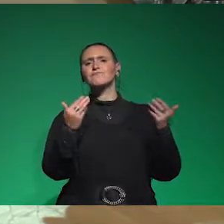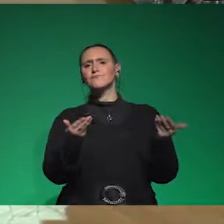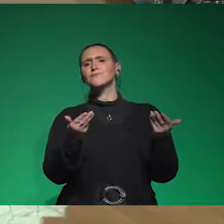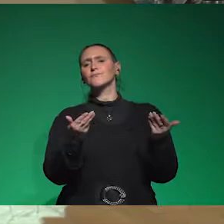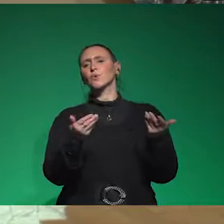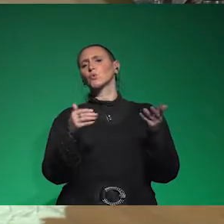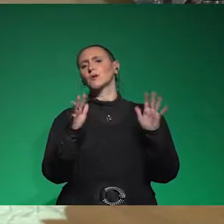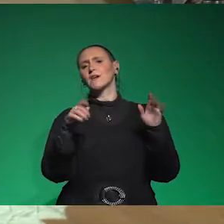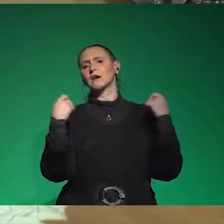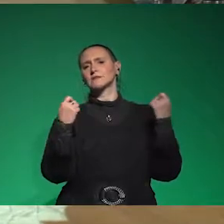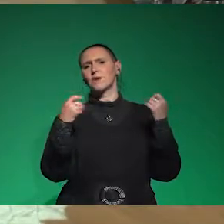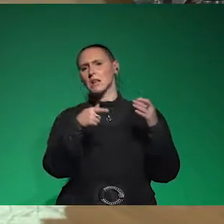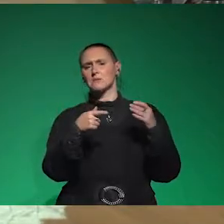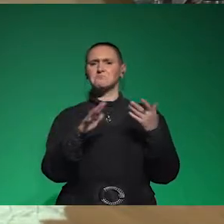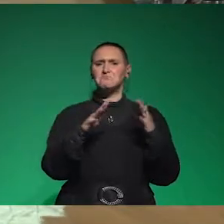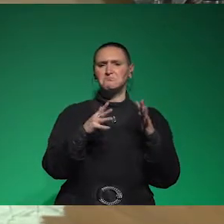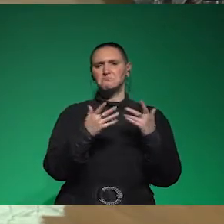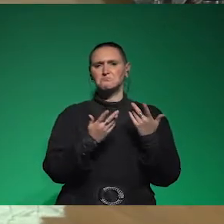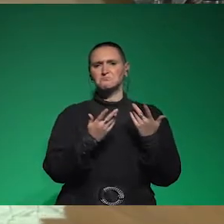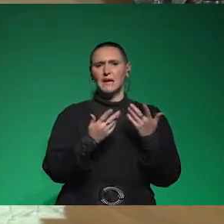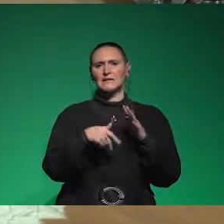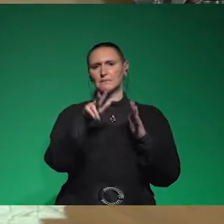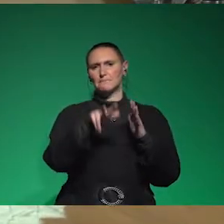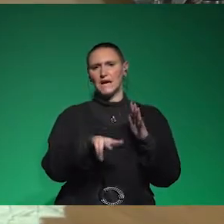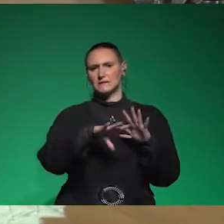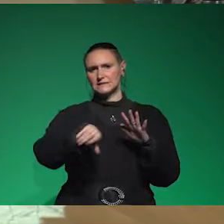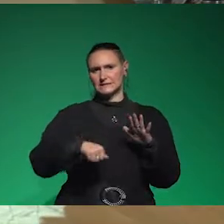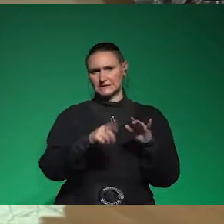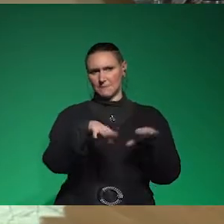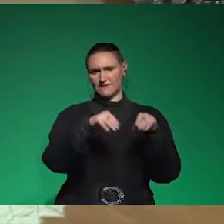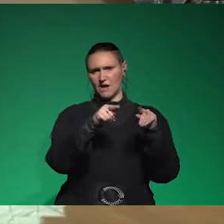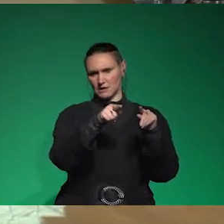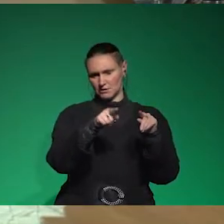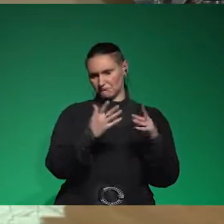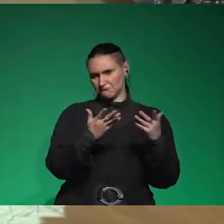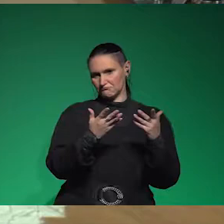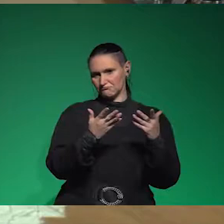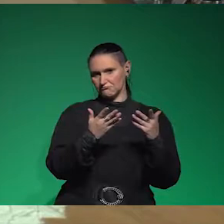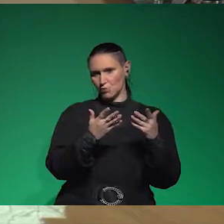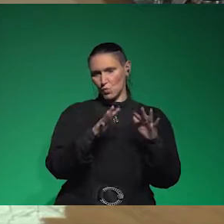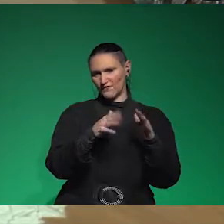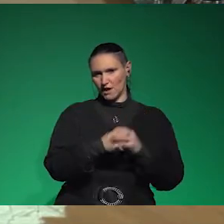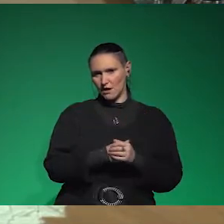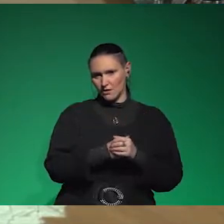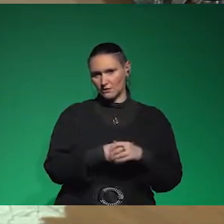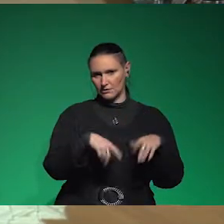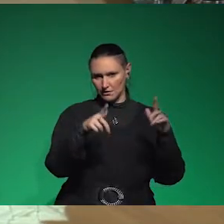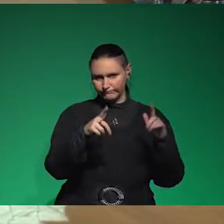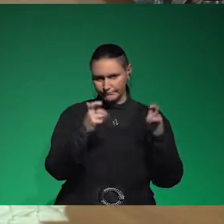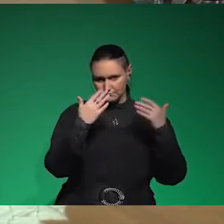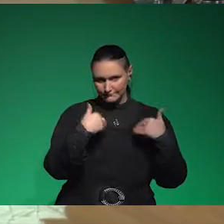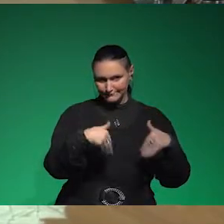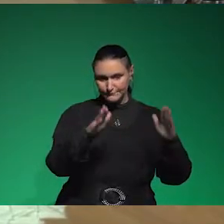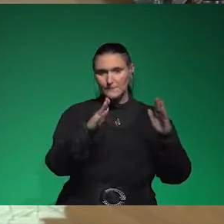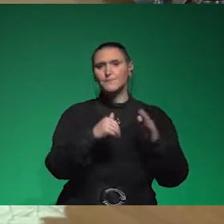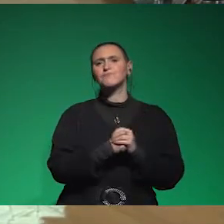that, we would like to say that we are Rumah Budaya Sikukeluang here, and